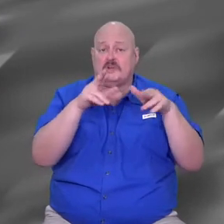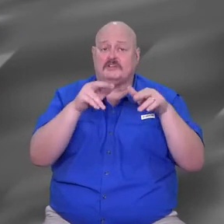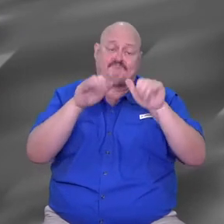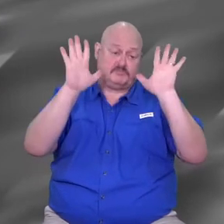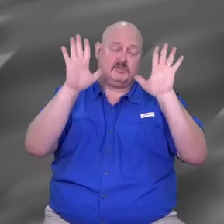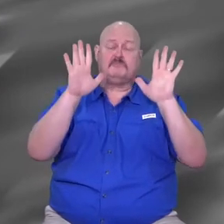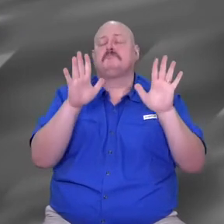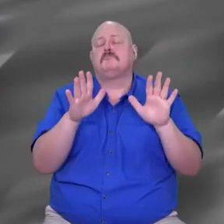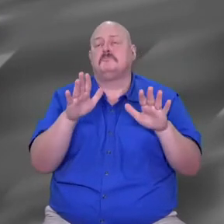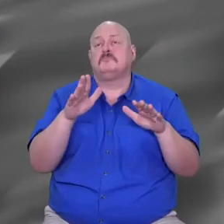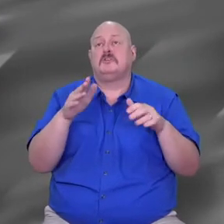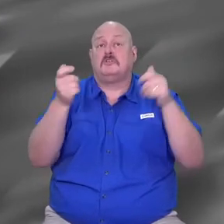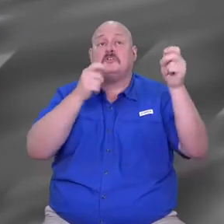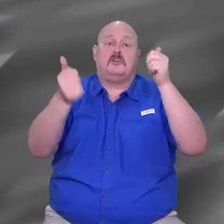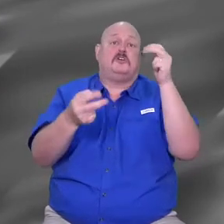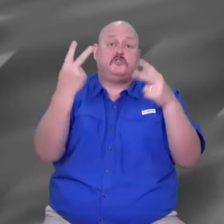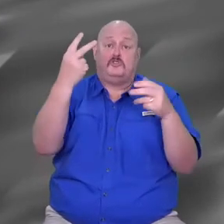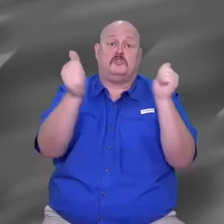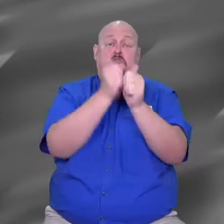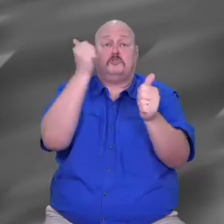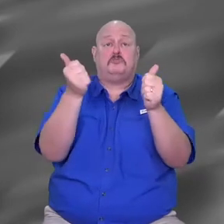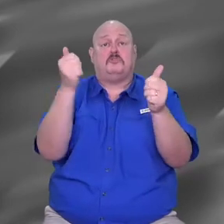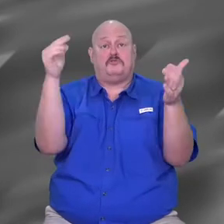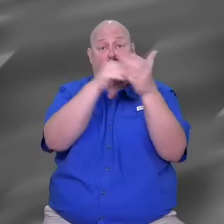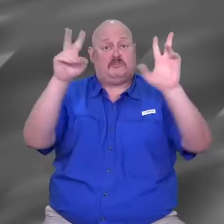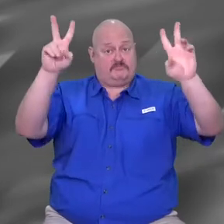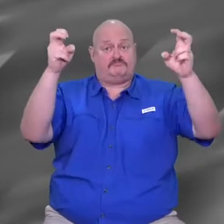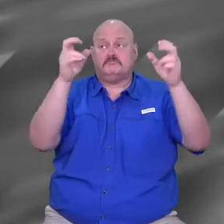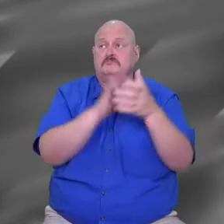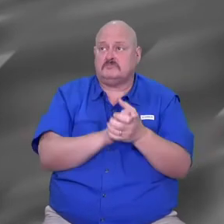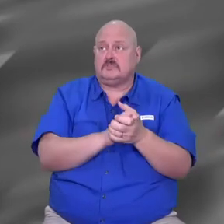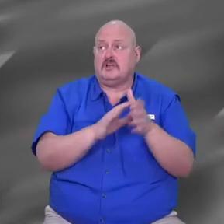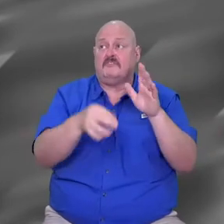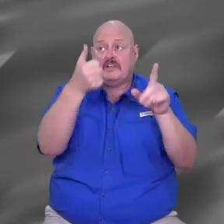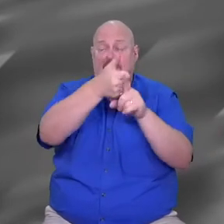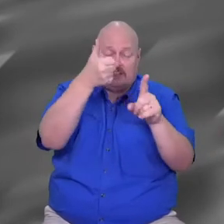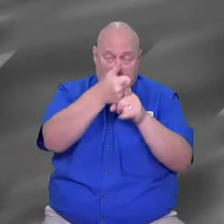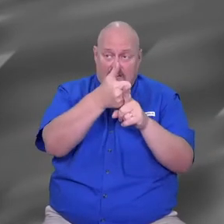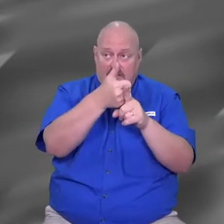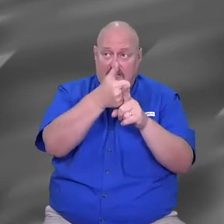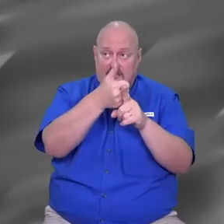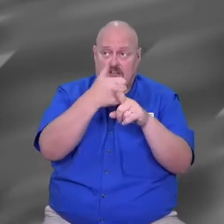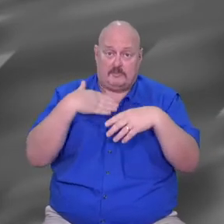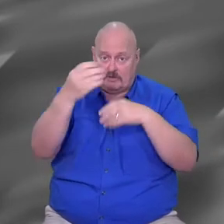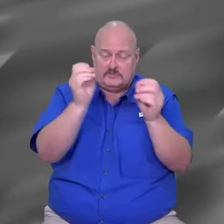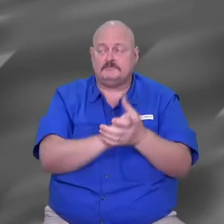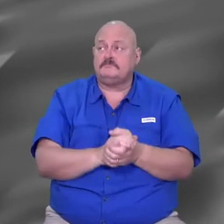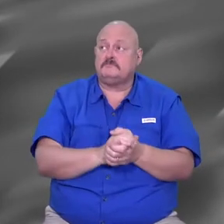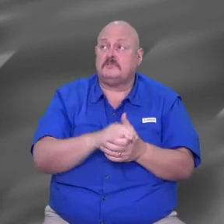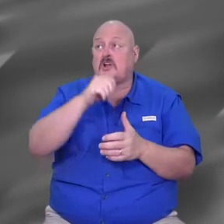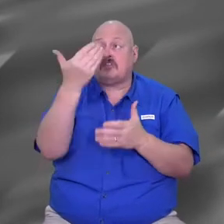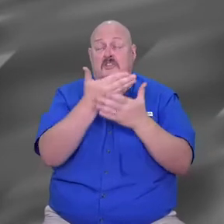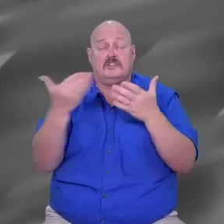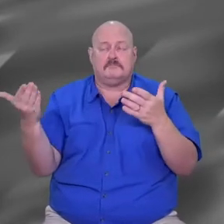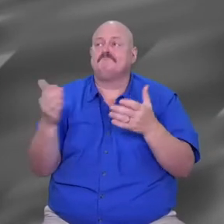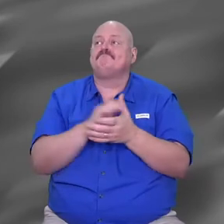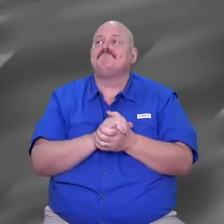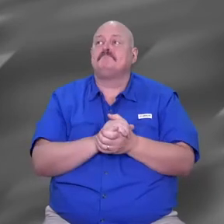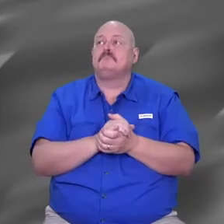with two of the most frequent subject matters tonight that find themselves into my office. Now, the other thing I want to share with you is